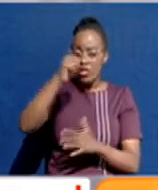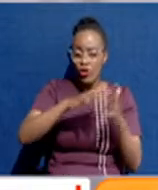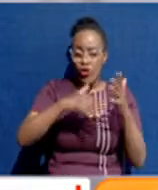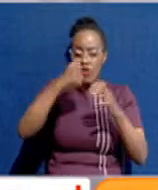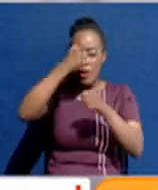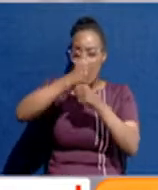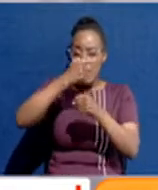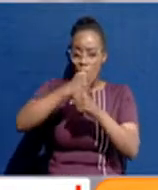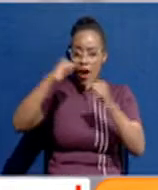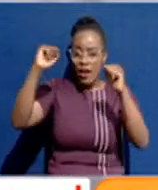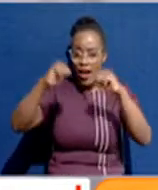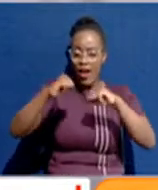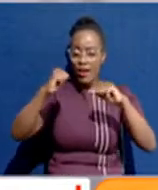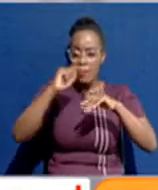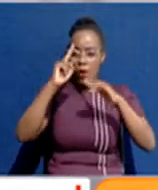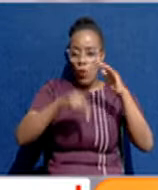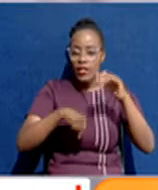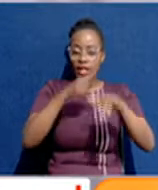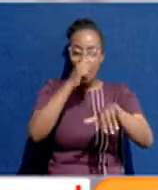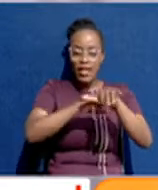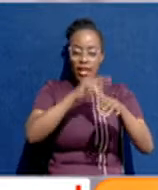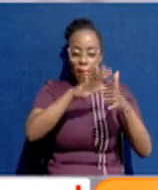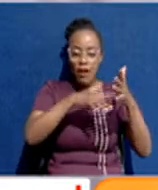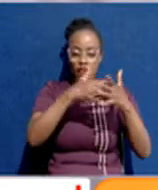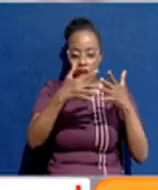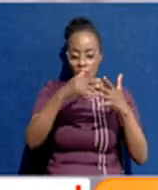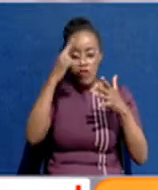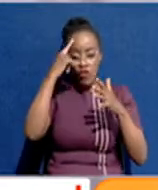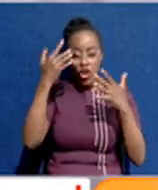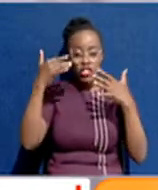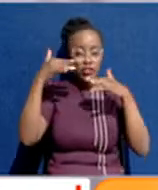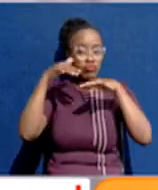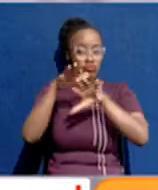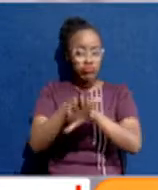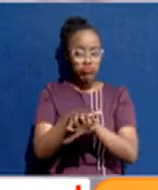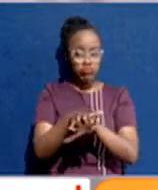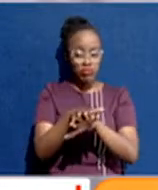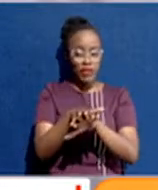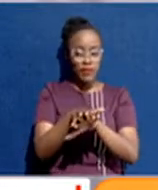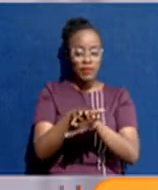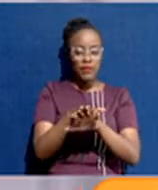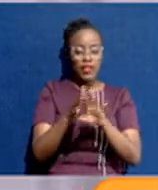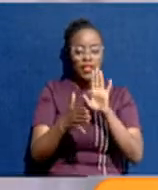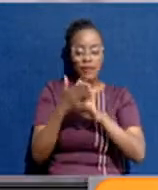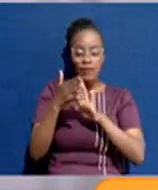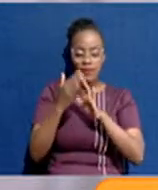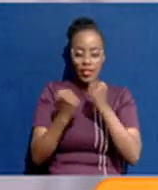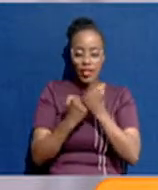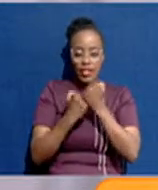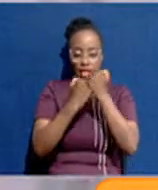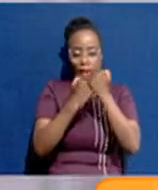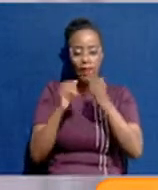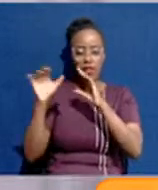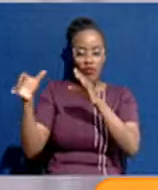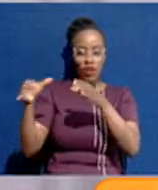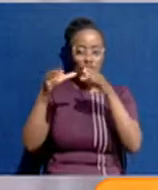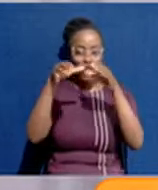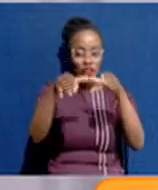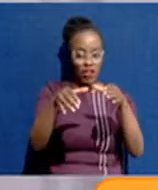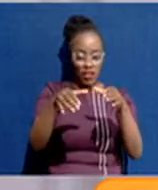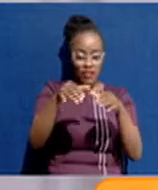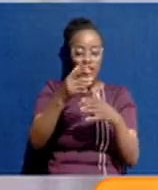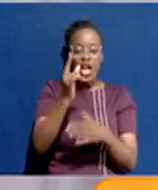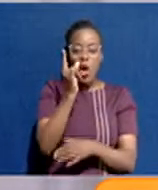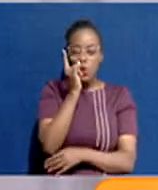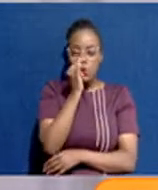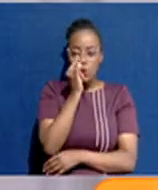agreement, namely the time frame for the integration of the Rapid Support Forces into the